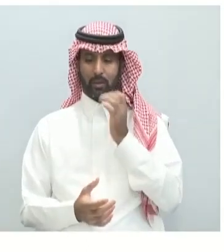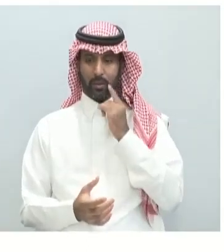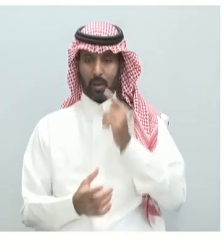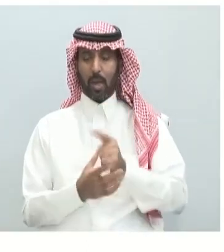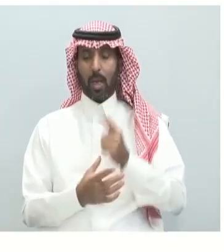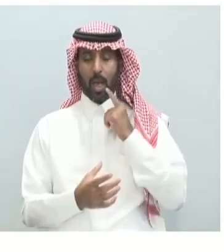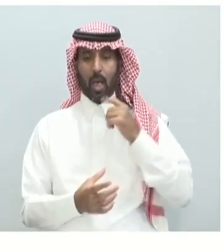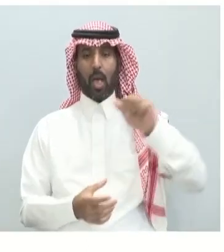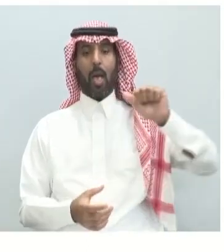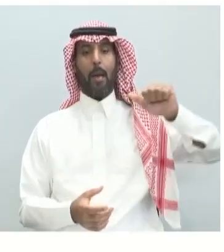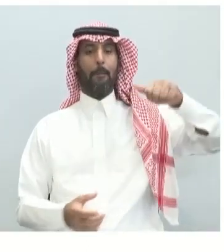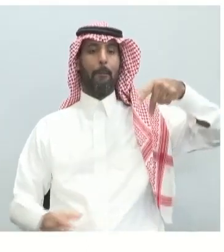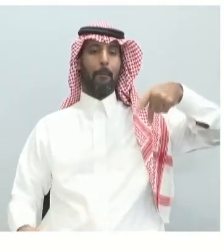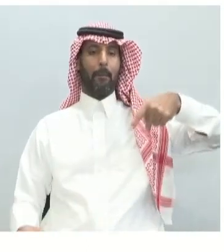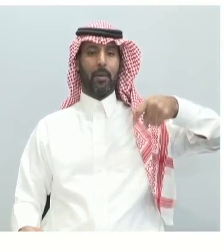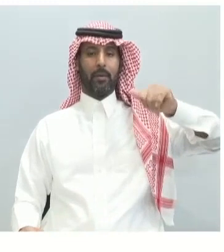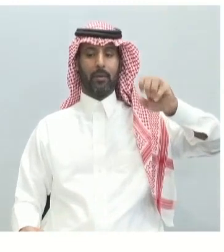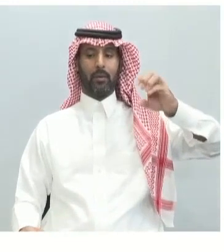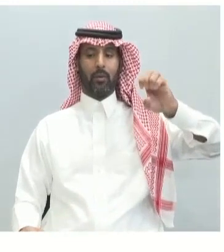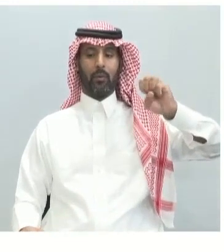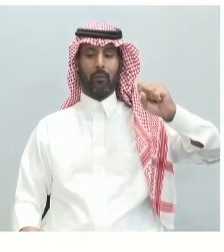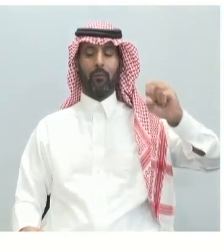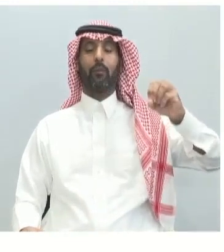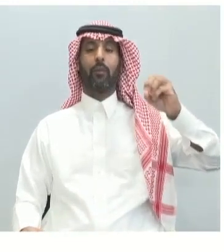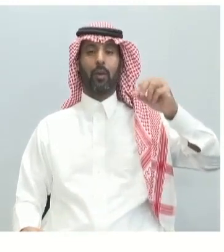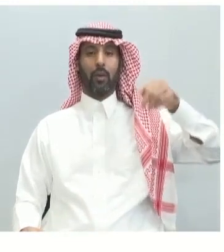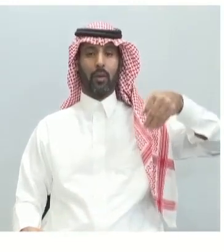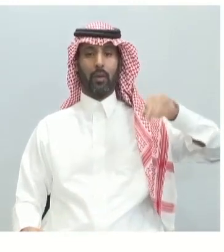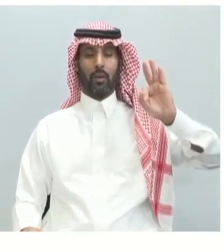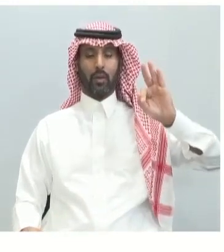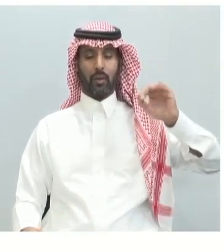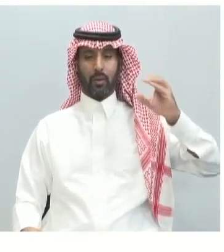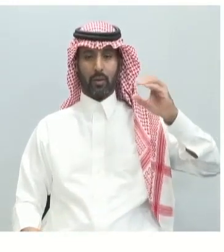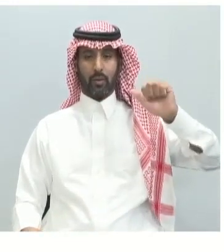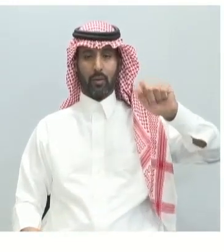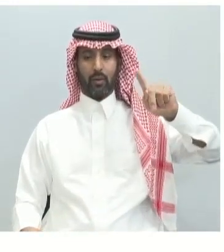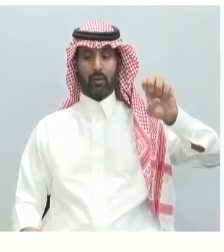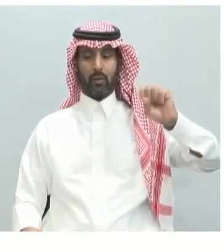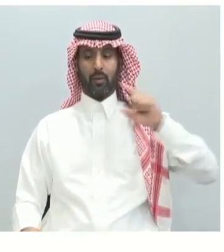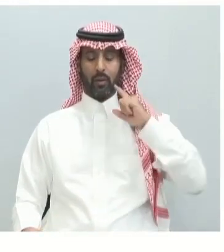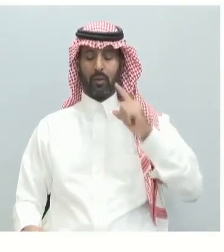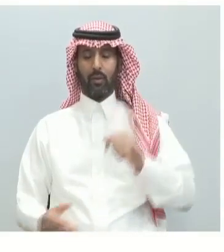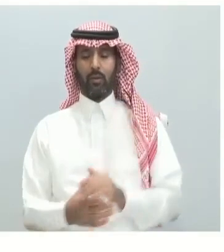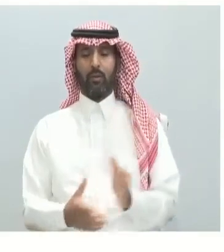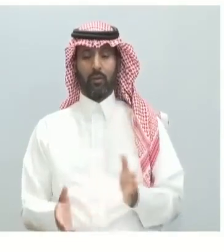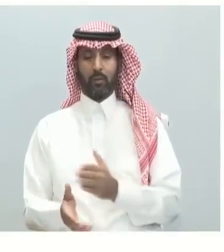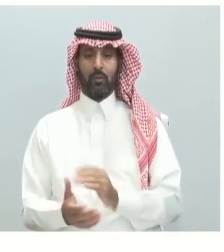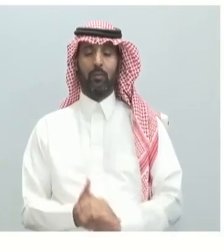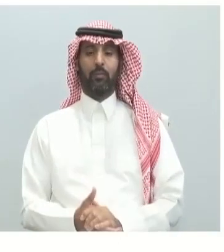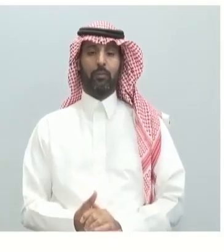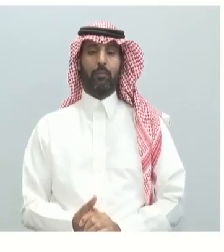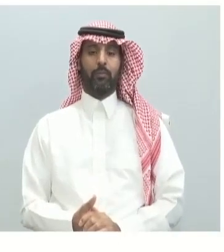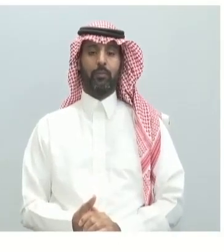cake. Andrea, actually, it's a piece of cake. You're always carrying around the plastic ones. So continuing